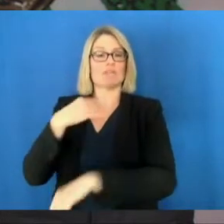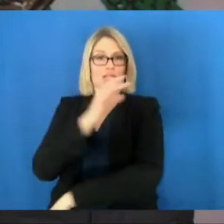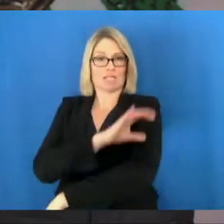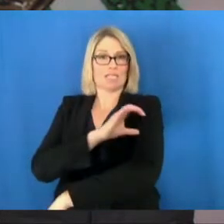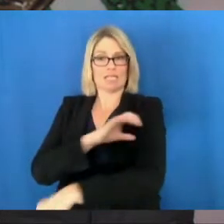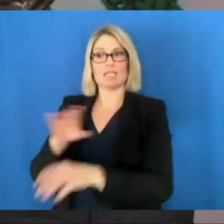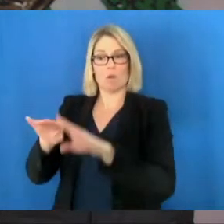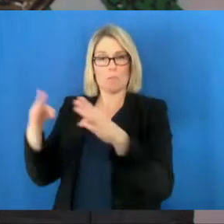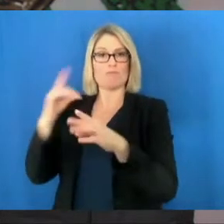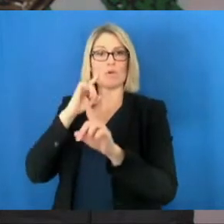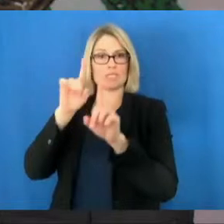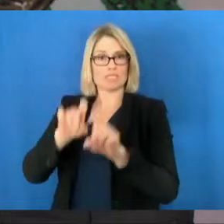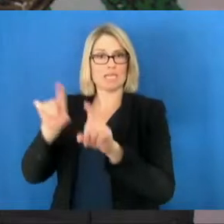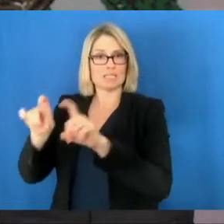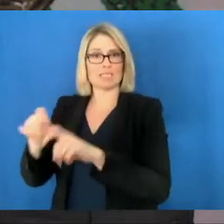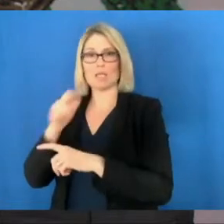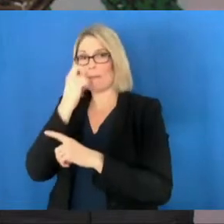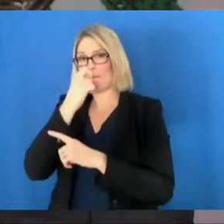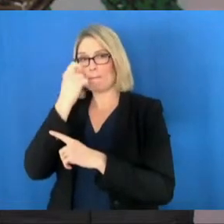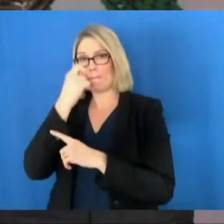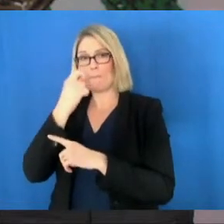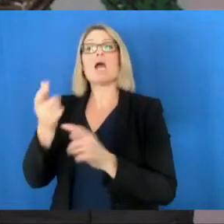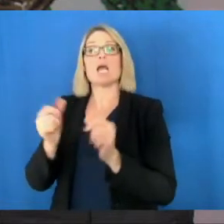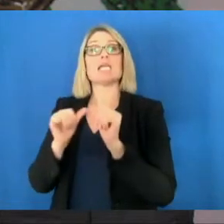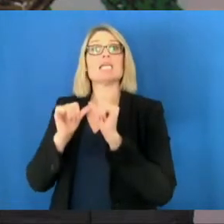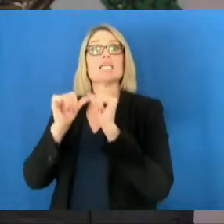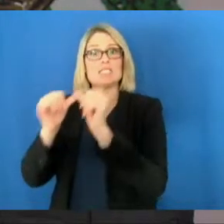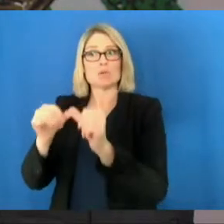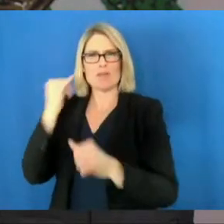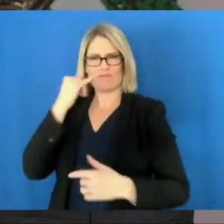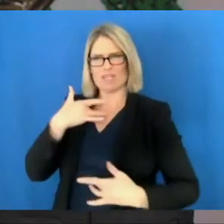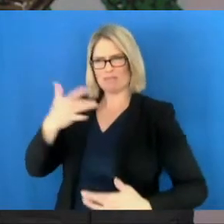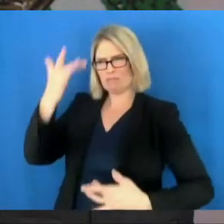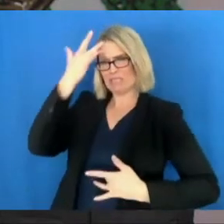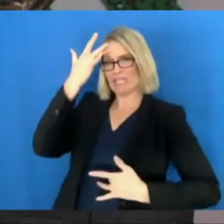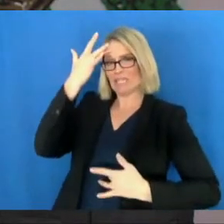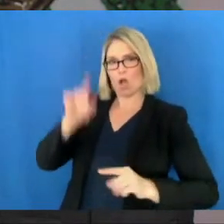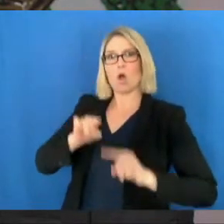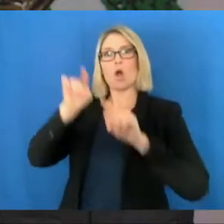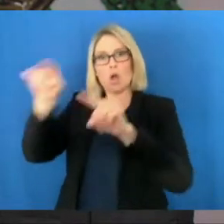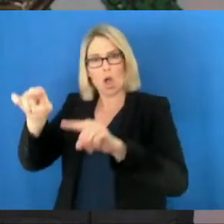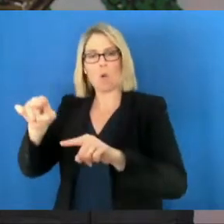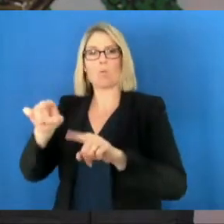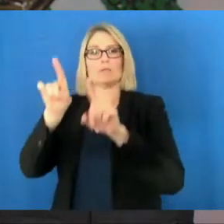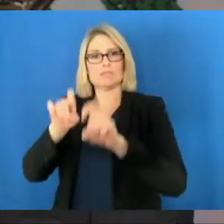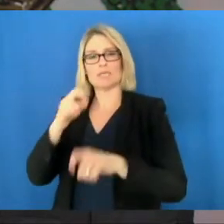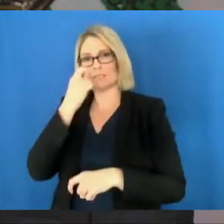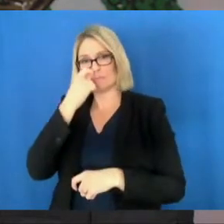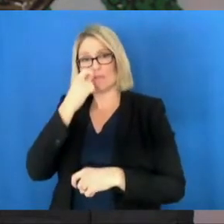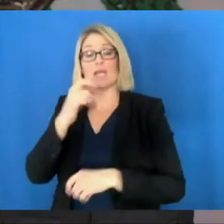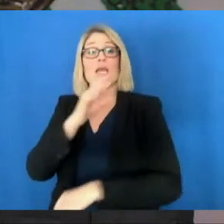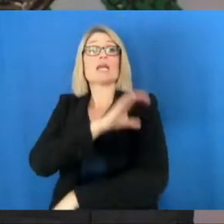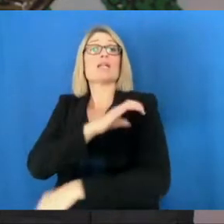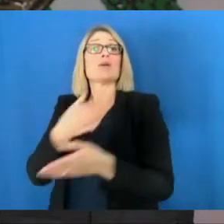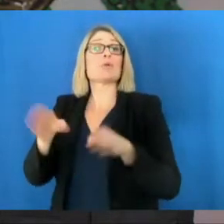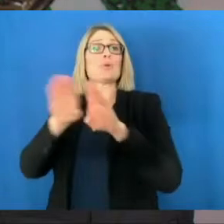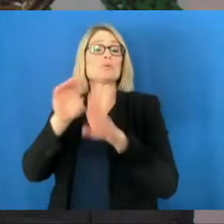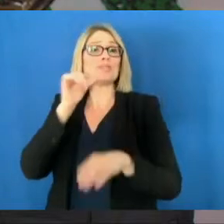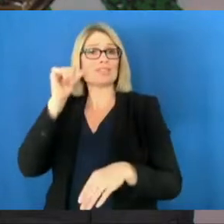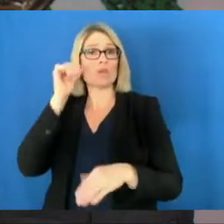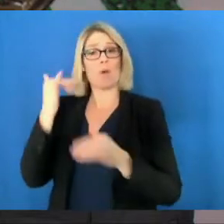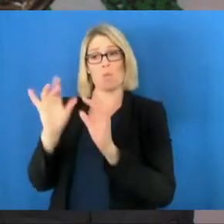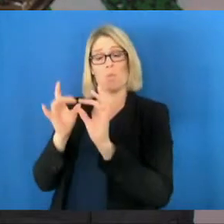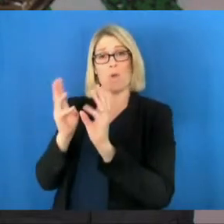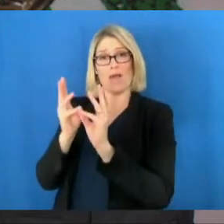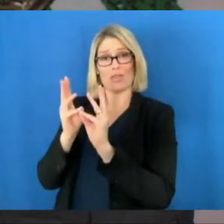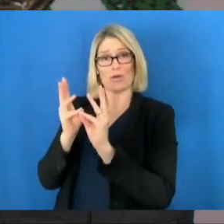thank Islanders who continue to be tested when they have symptoms. Our clinics were closed yesterday due to the weather, but they're open on their